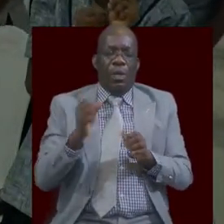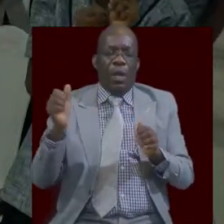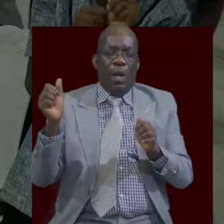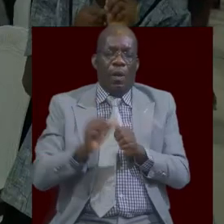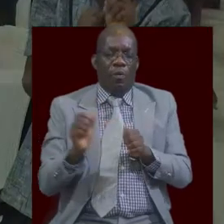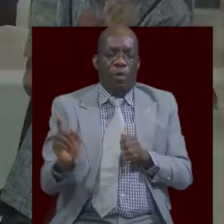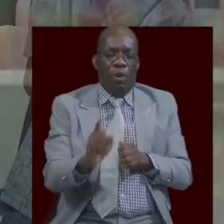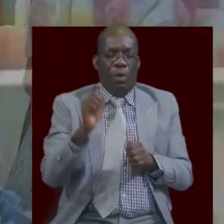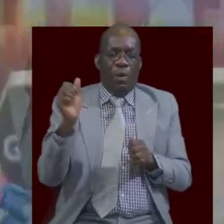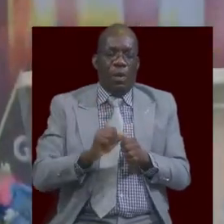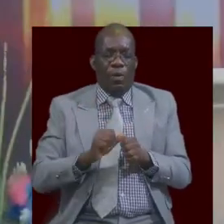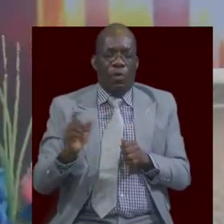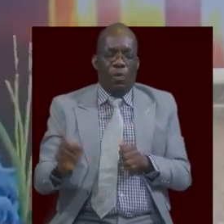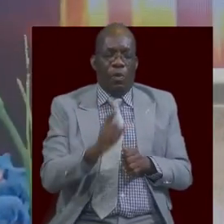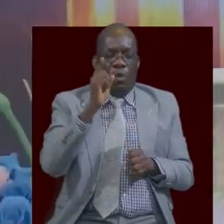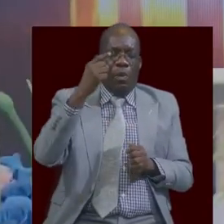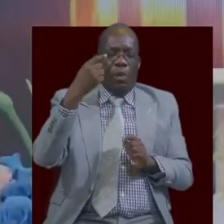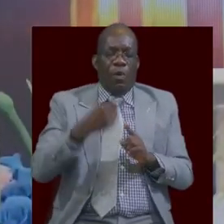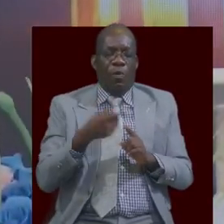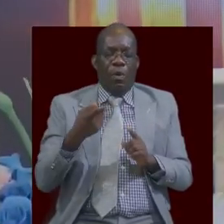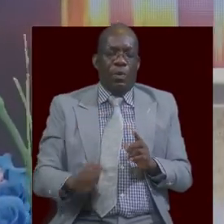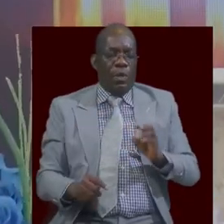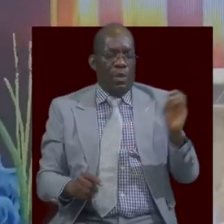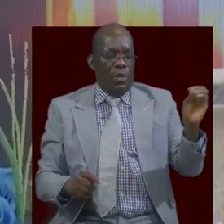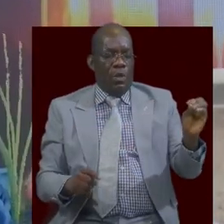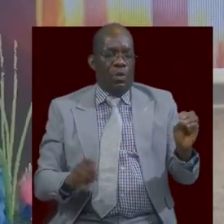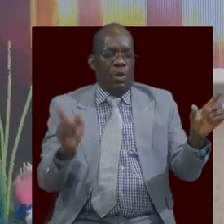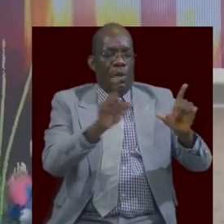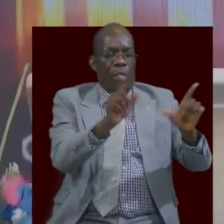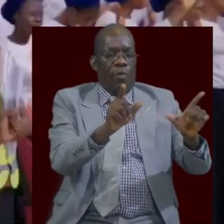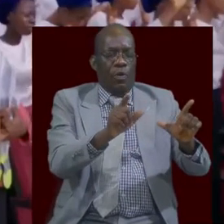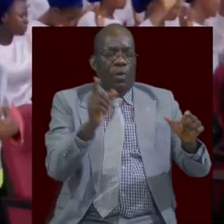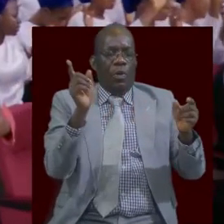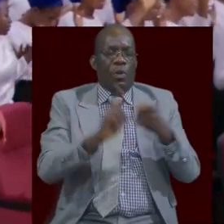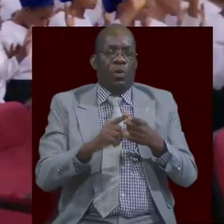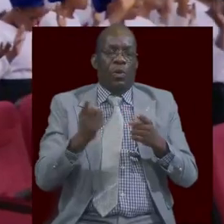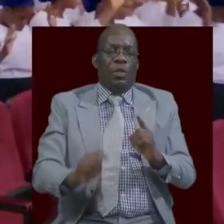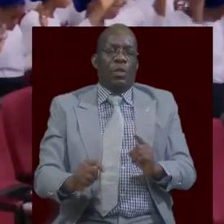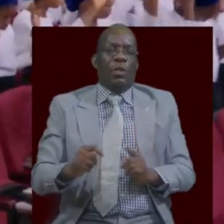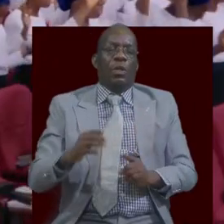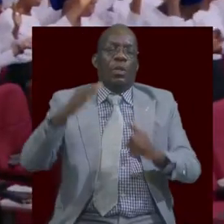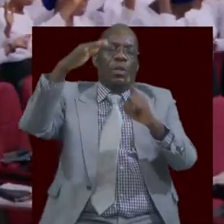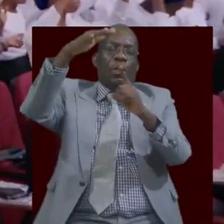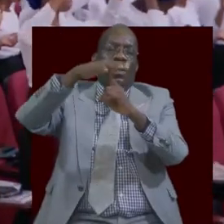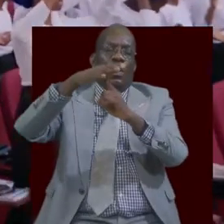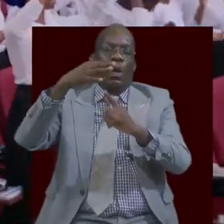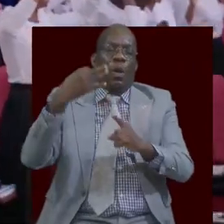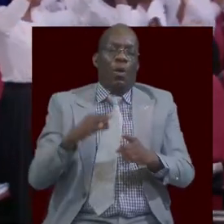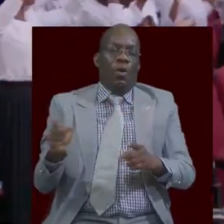everyone, everyone from the zero level to the zenith of their lives.